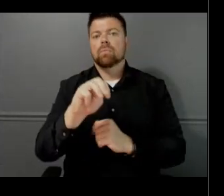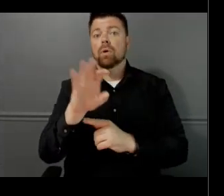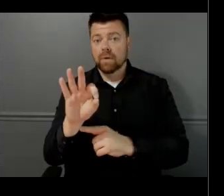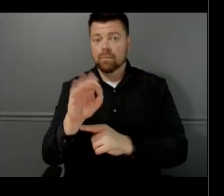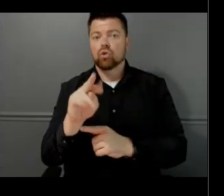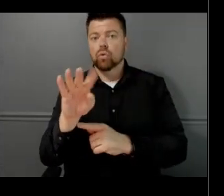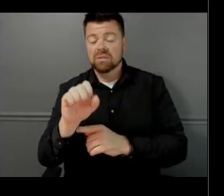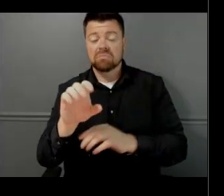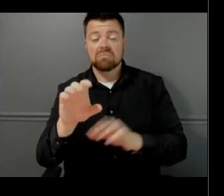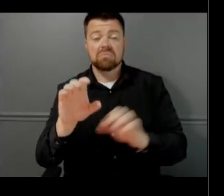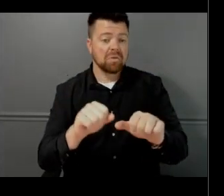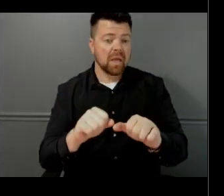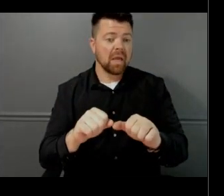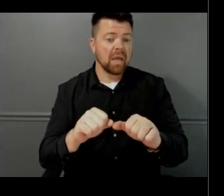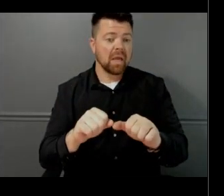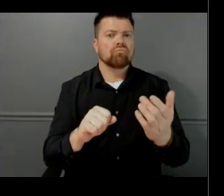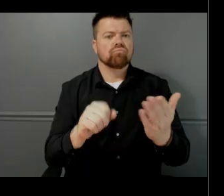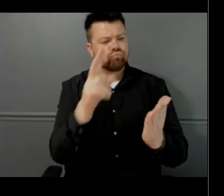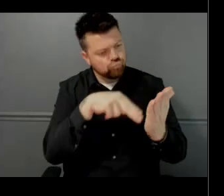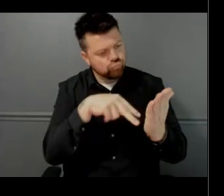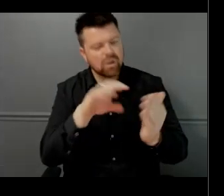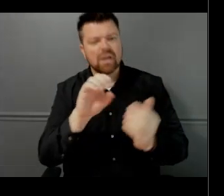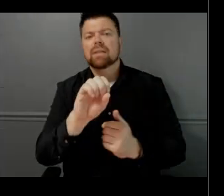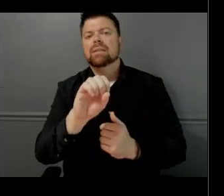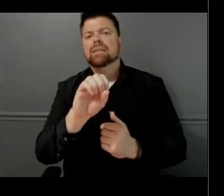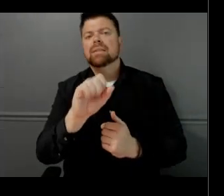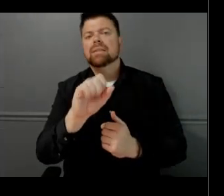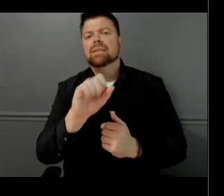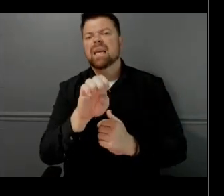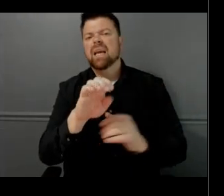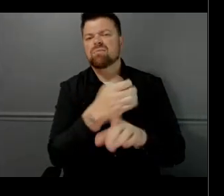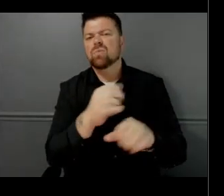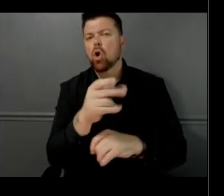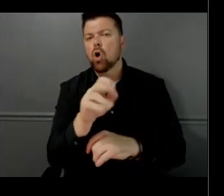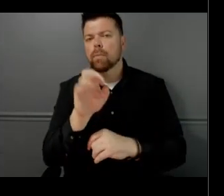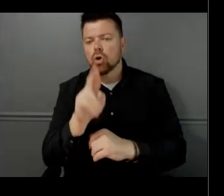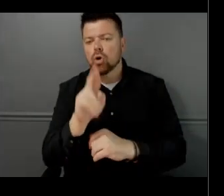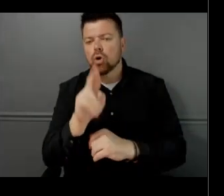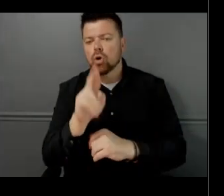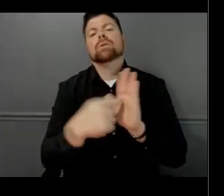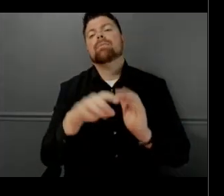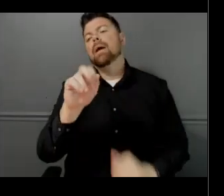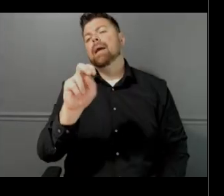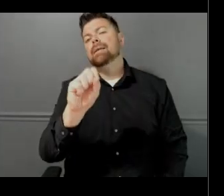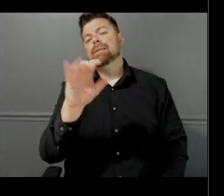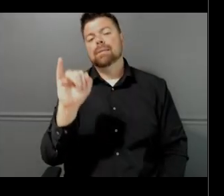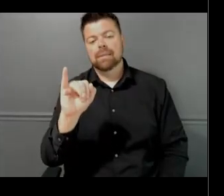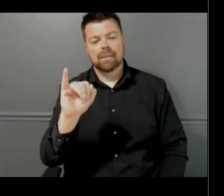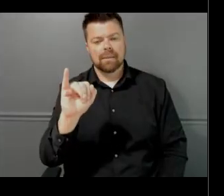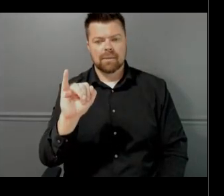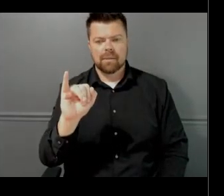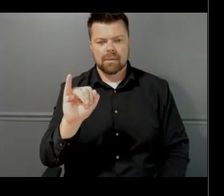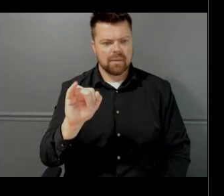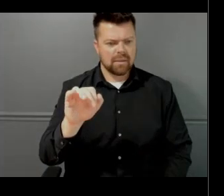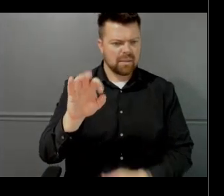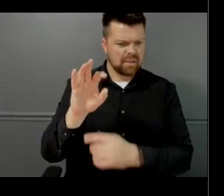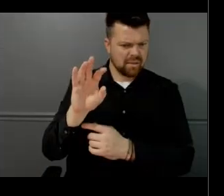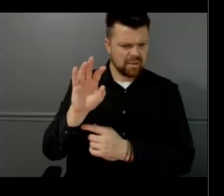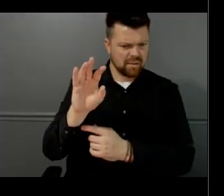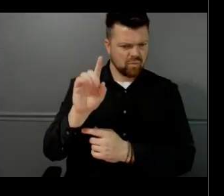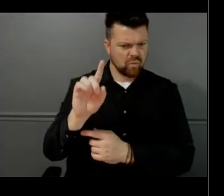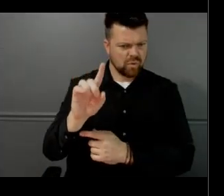the safe harbor if you select a safe harbor such as ANSI A117.1 2009.